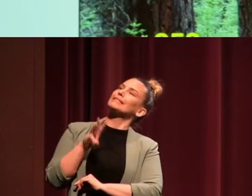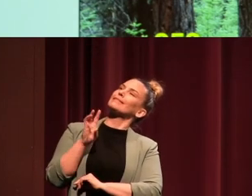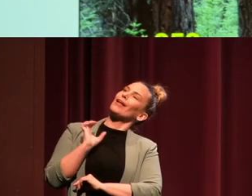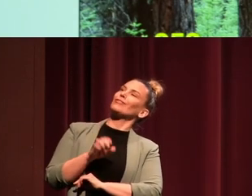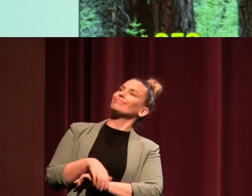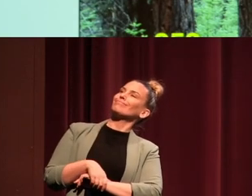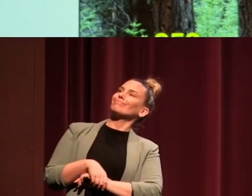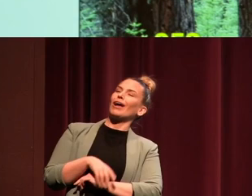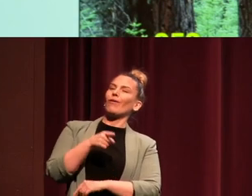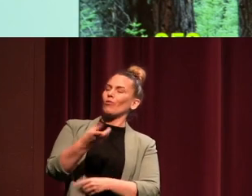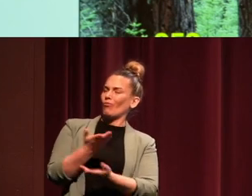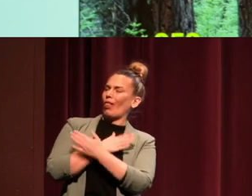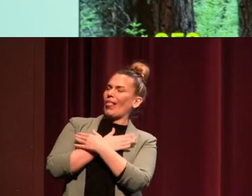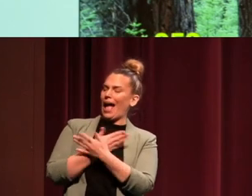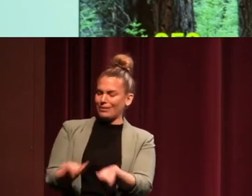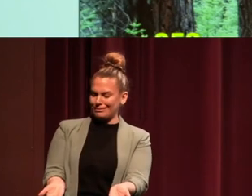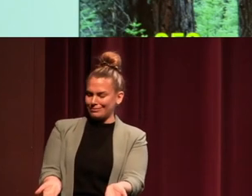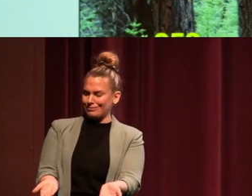relaxed.